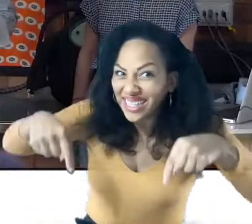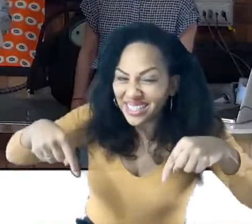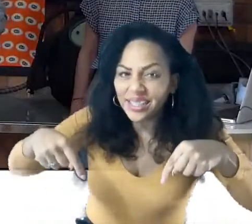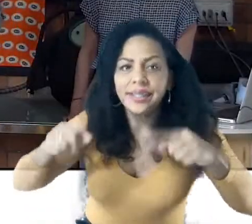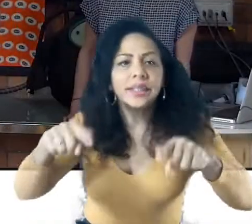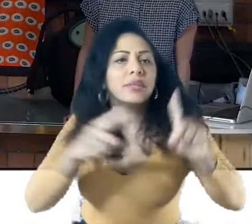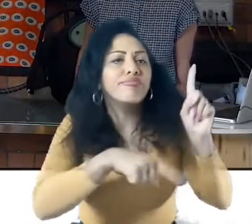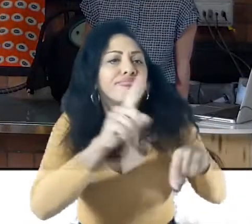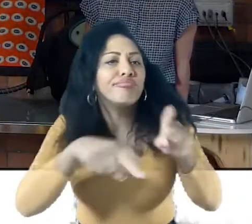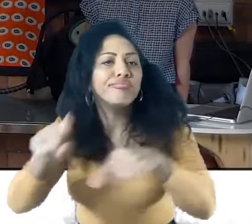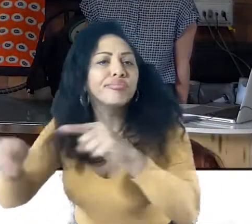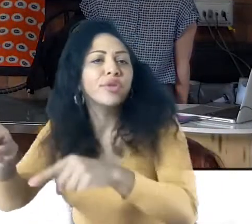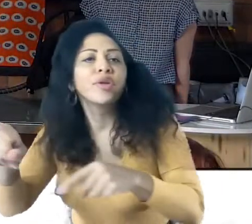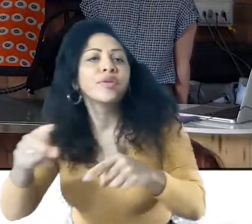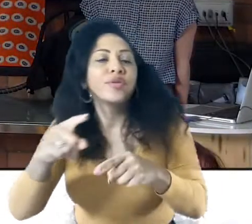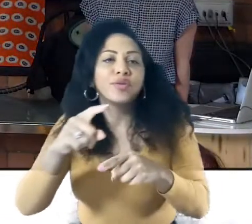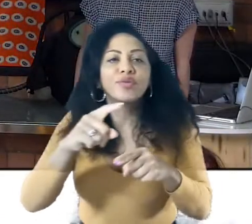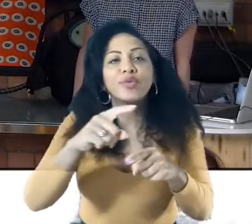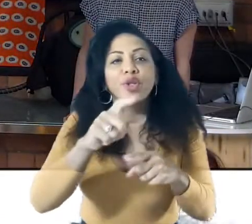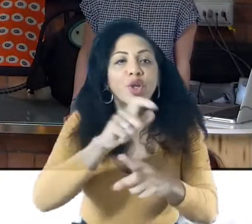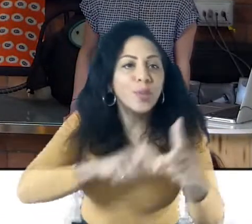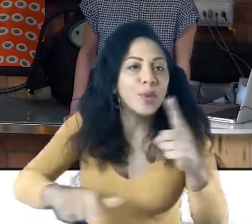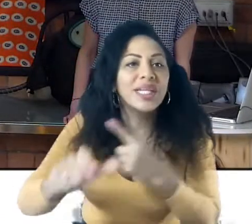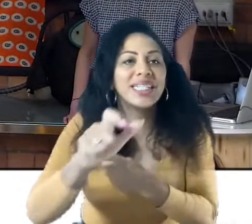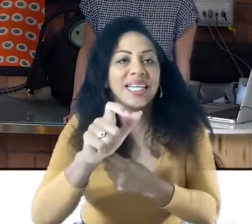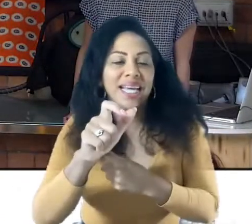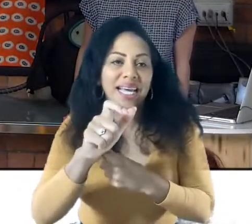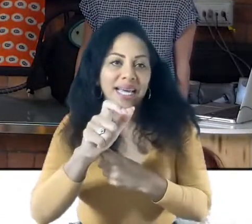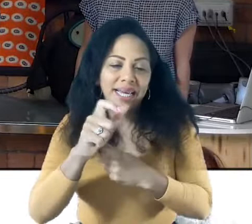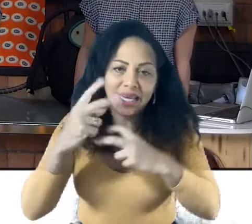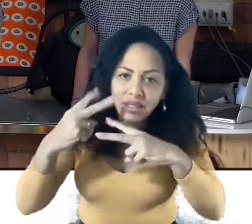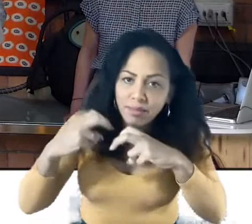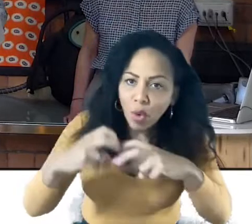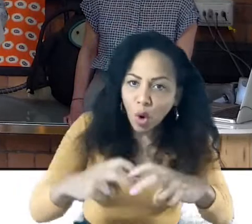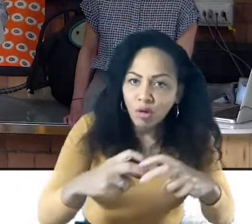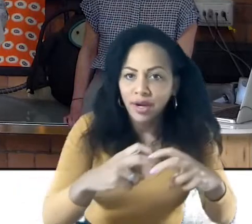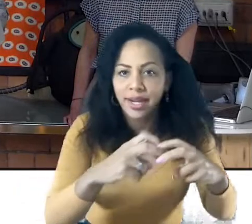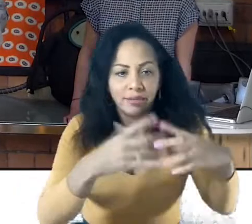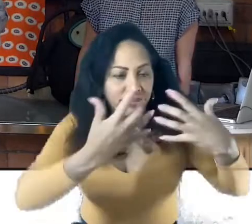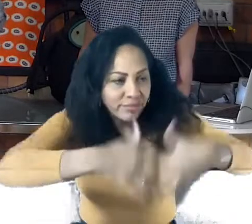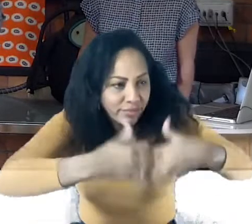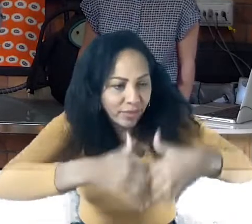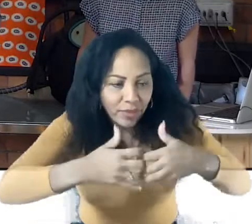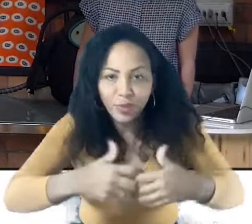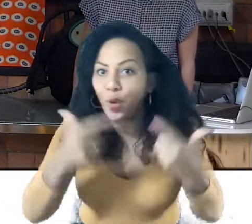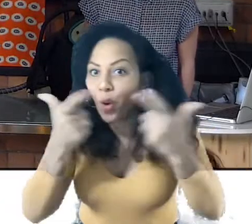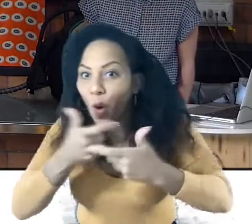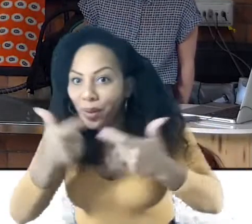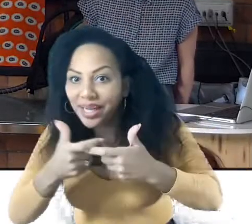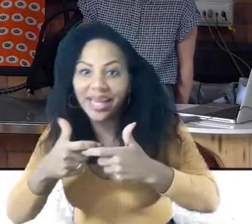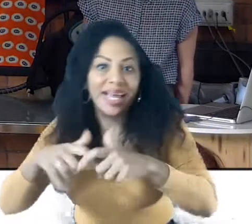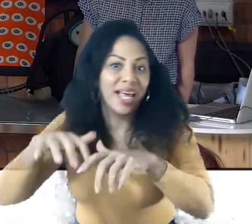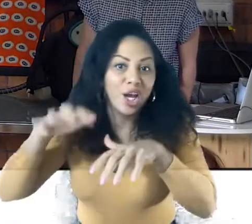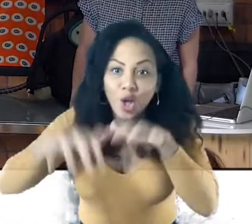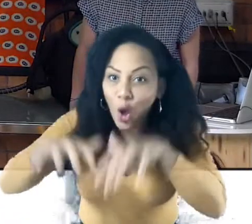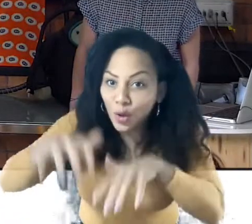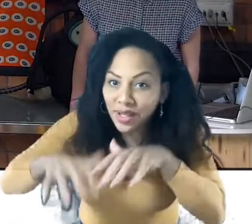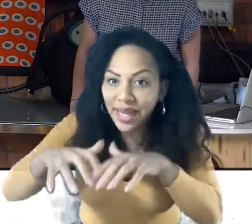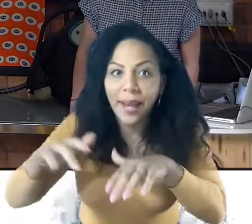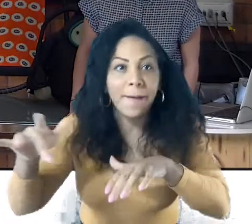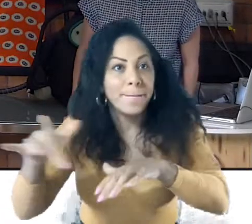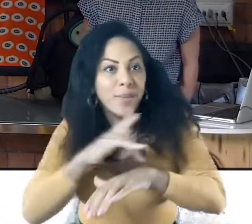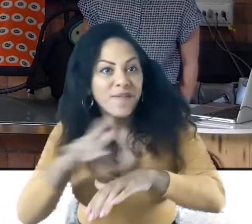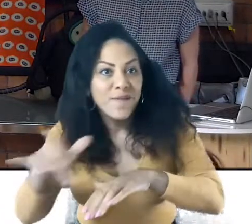community exploring creativity and technology, with everything from comedy to coding to product development to performance art. We're a home